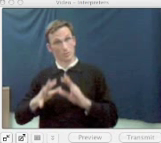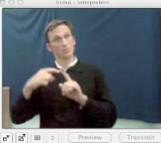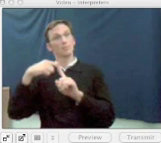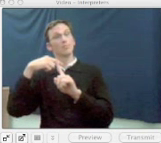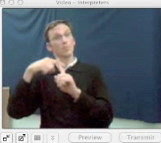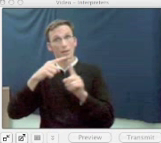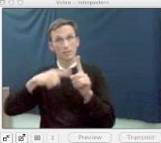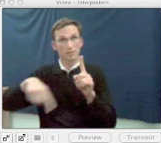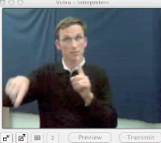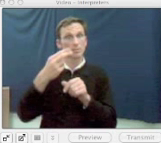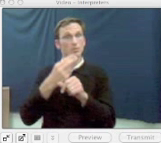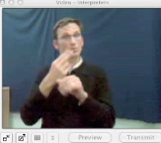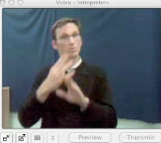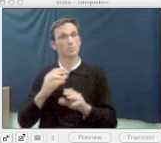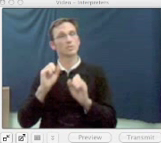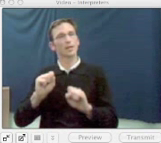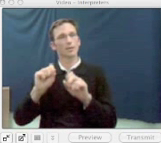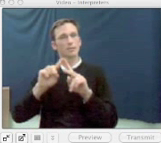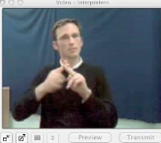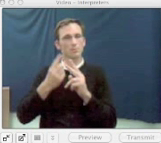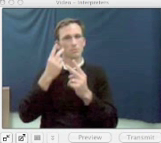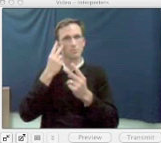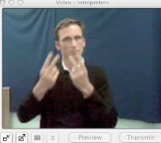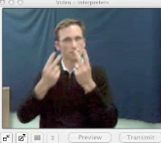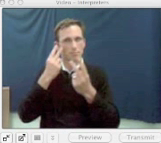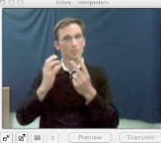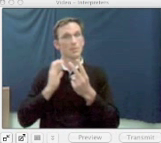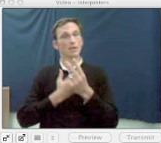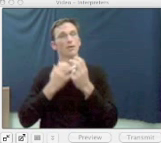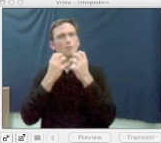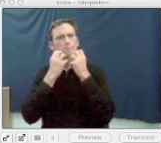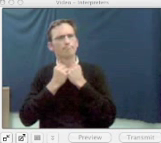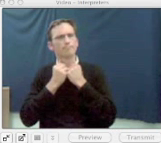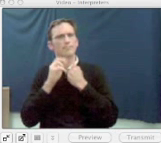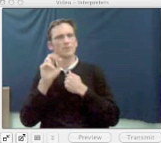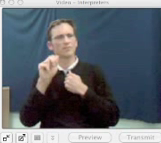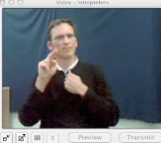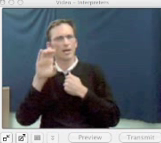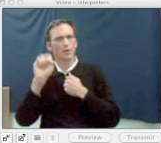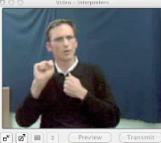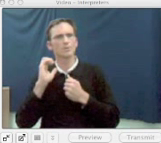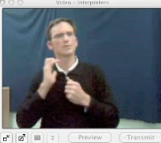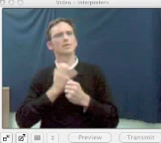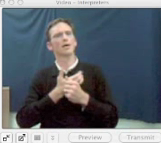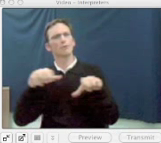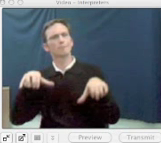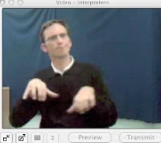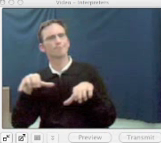consumers could begin to see our values and principles. And quite frankly, those values and principles